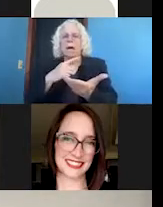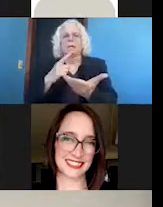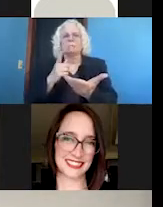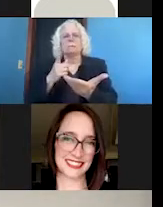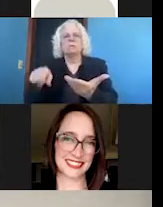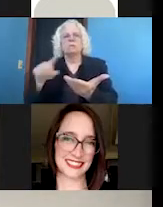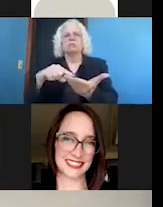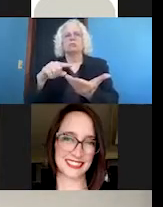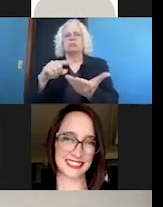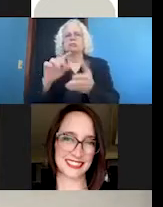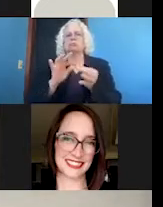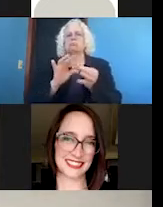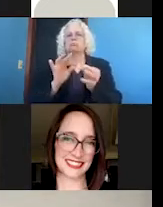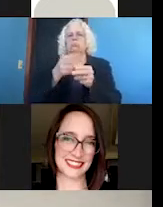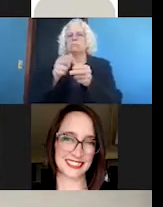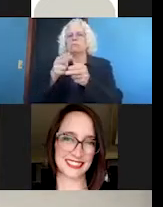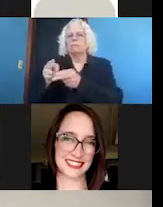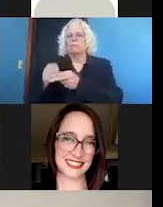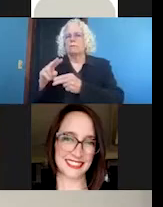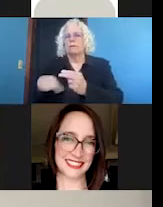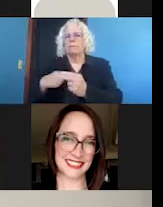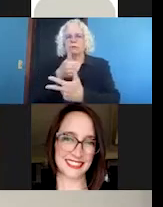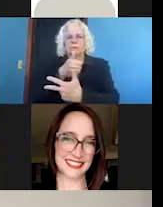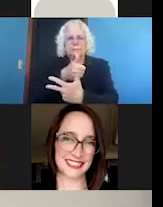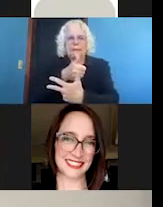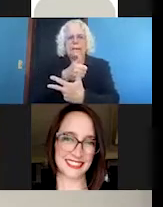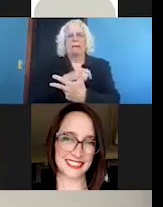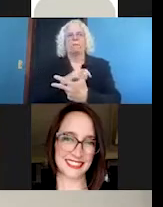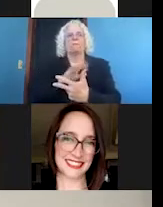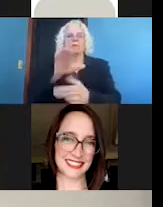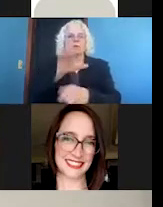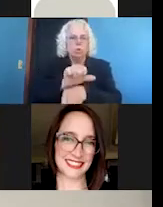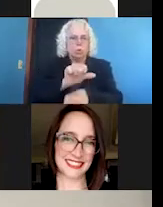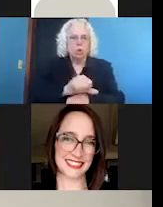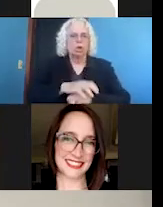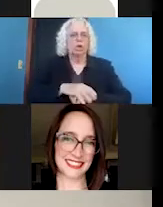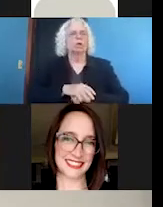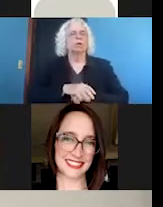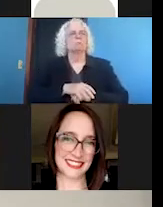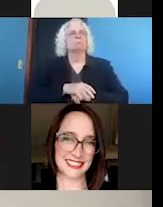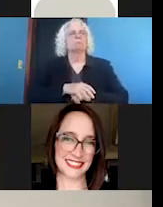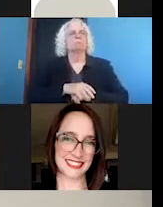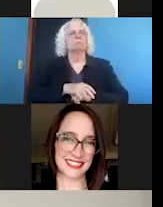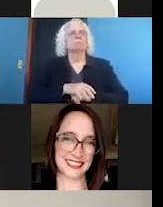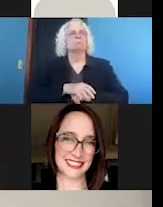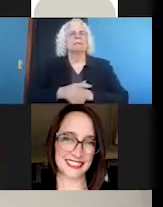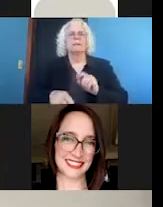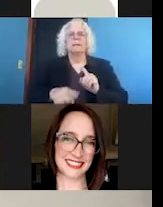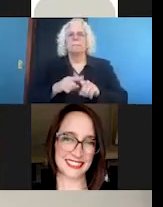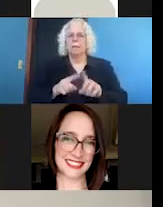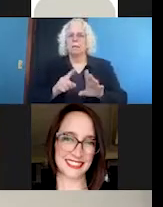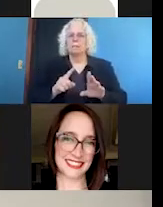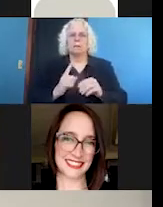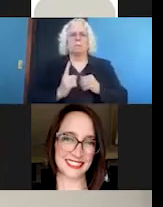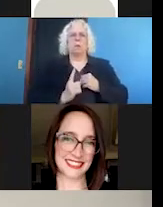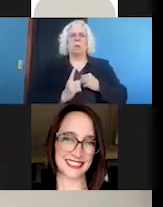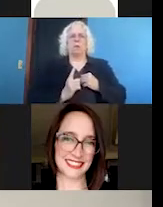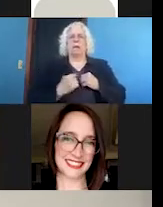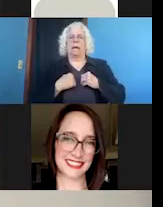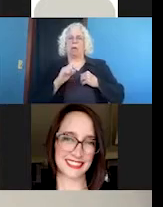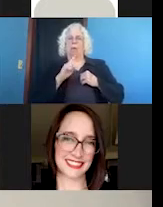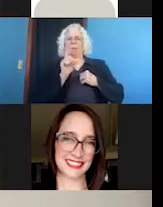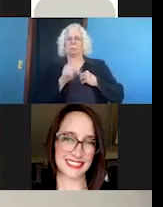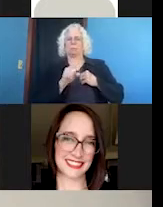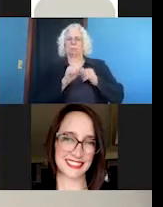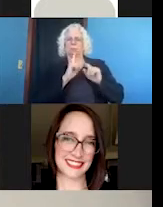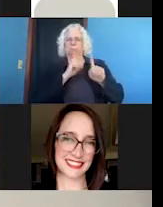few words about yourself, about your work, and maybe an opening question for each of you, just in terms